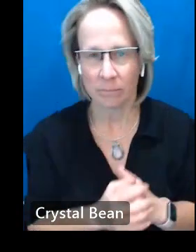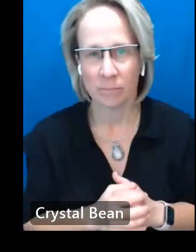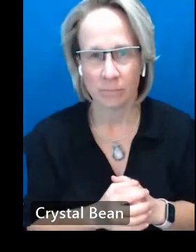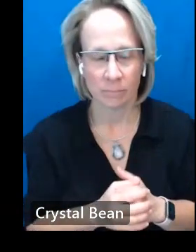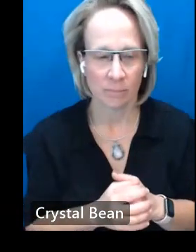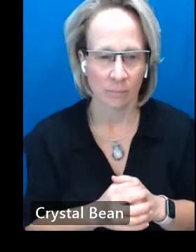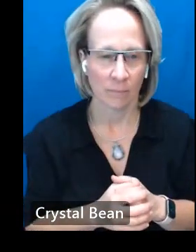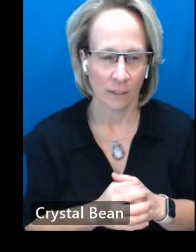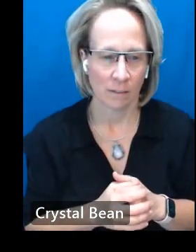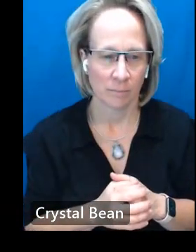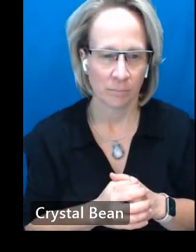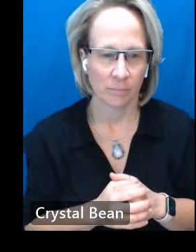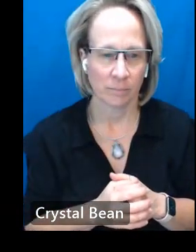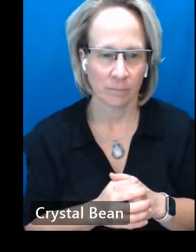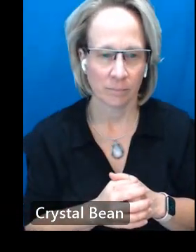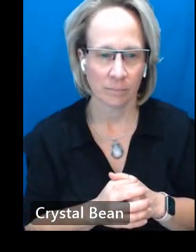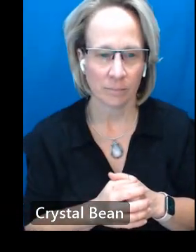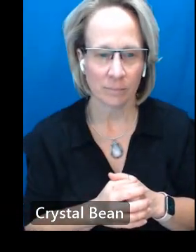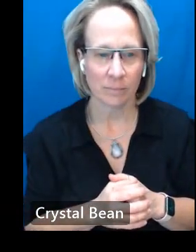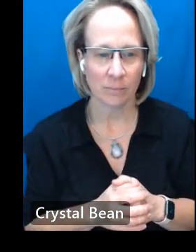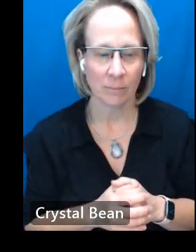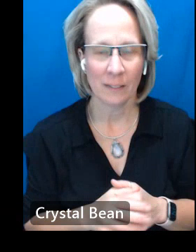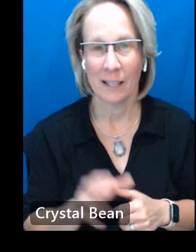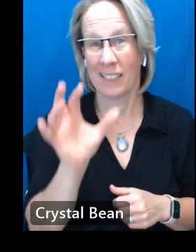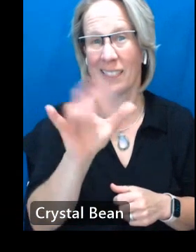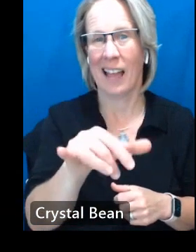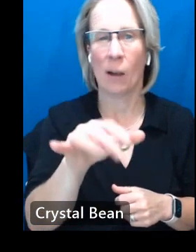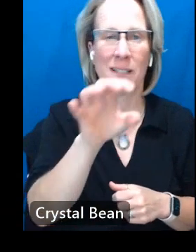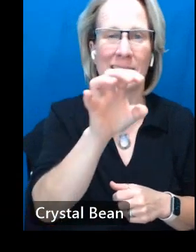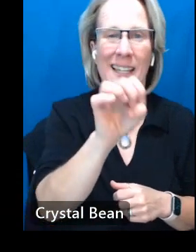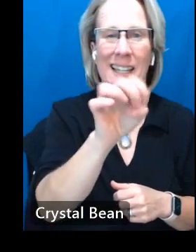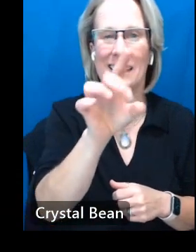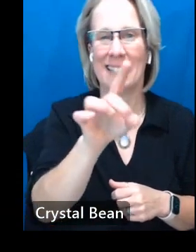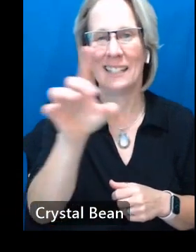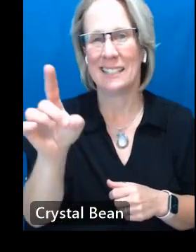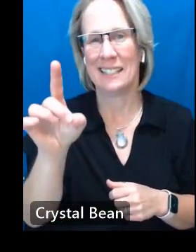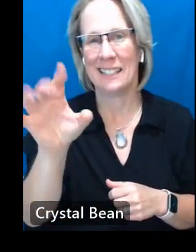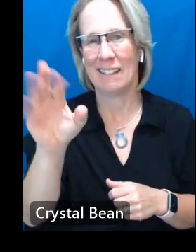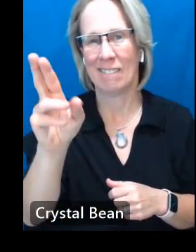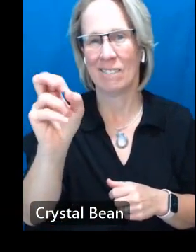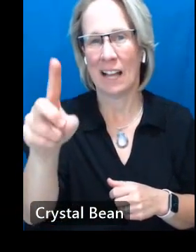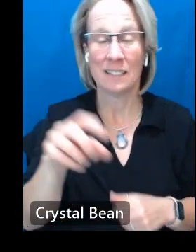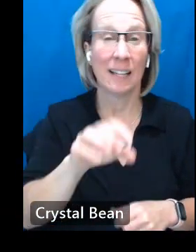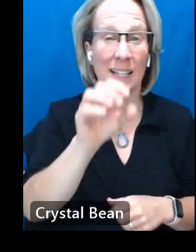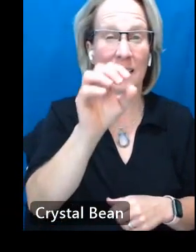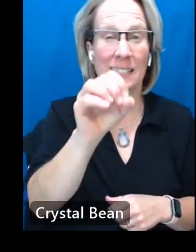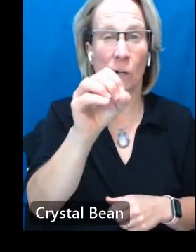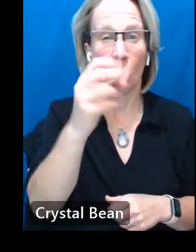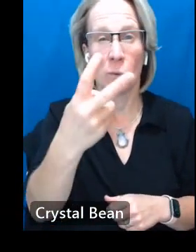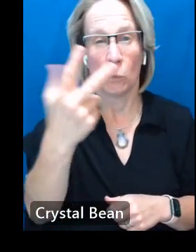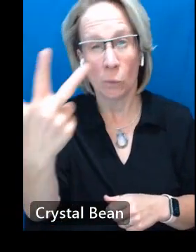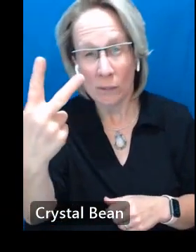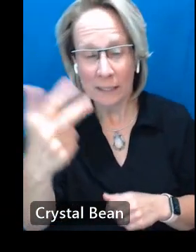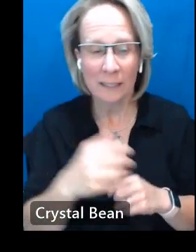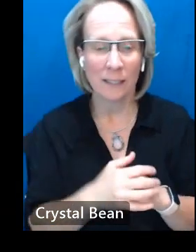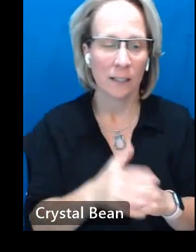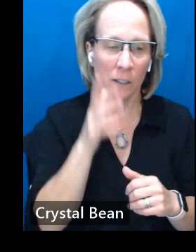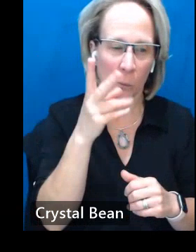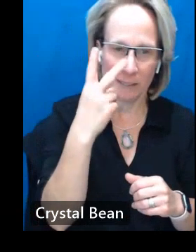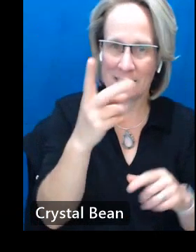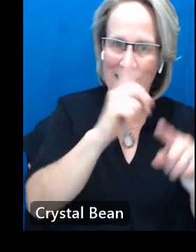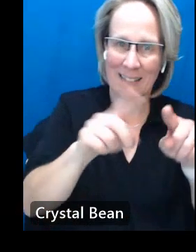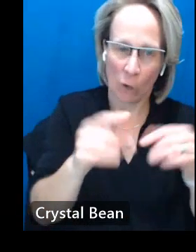Okay, so you see this was the EDD's Fund 023, and you can see different line items. This will include everything that